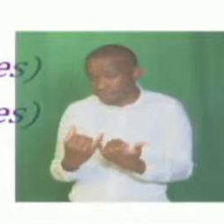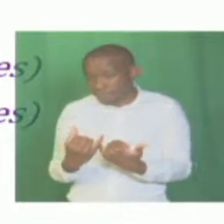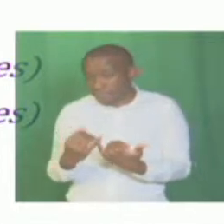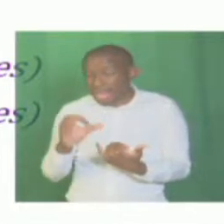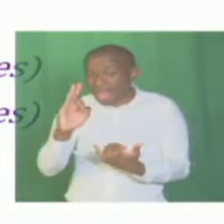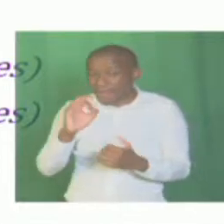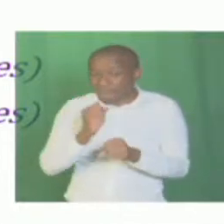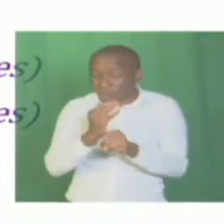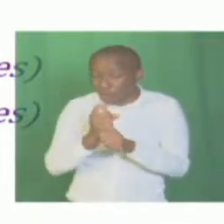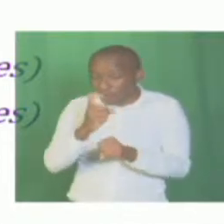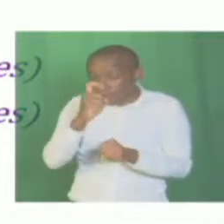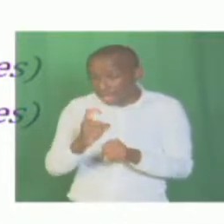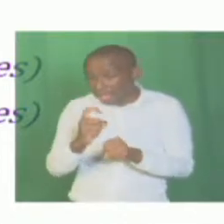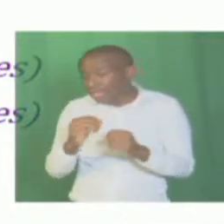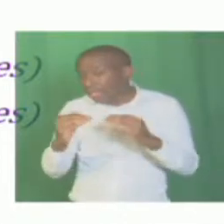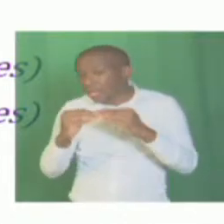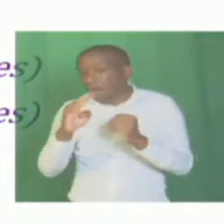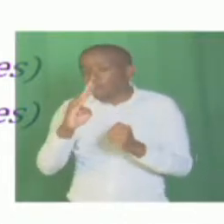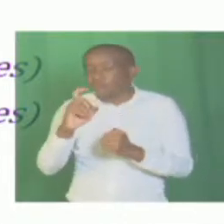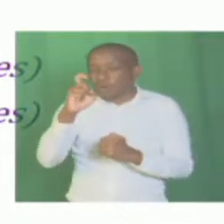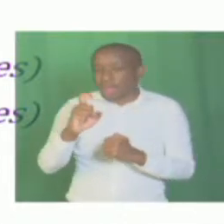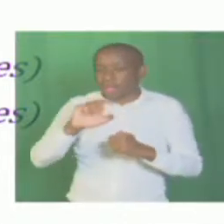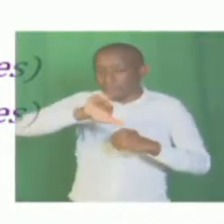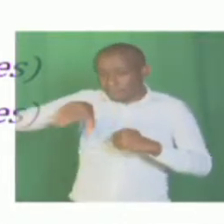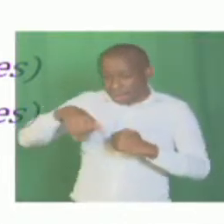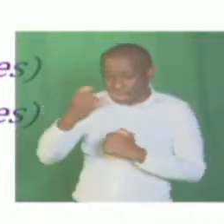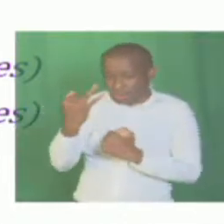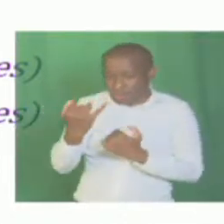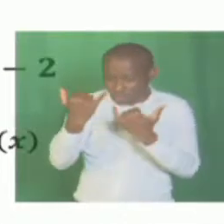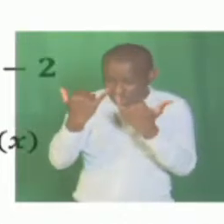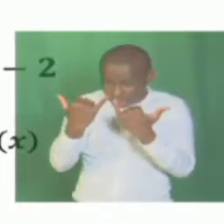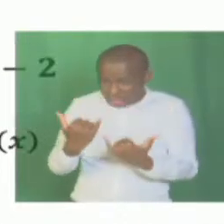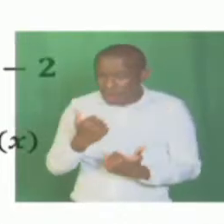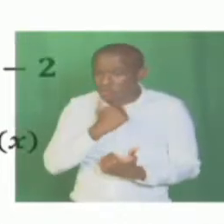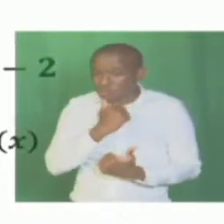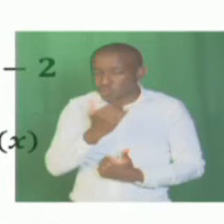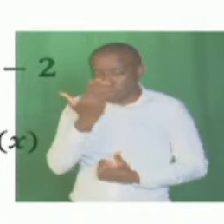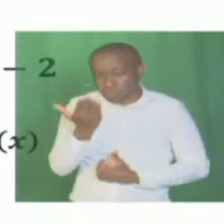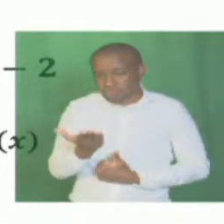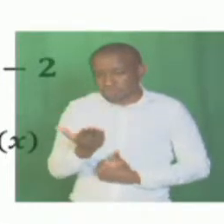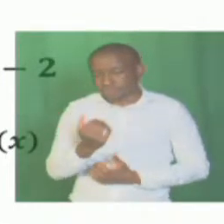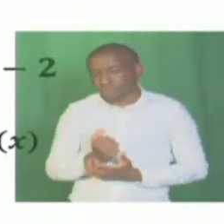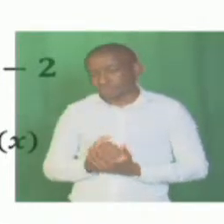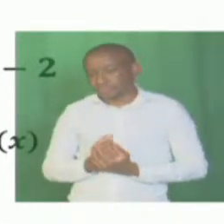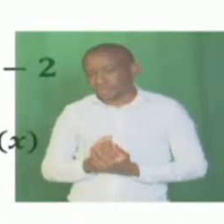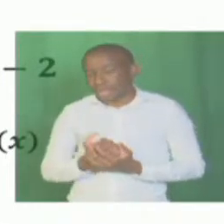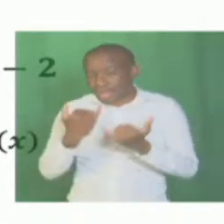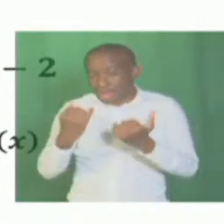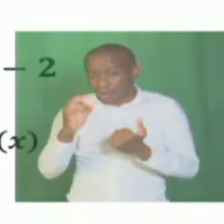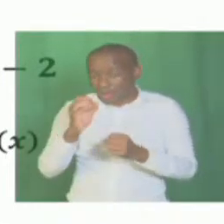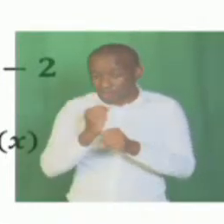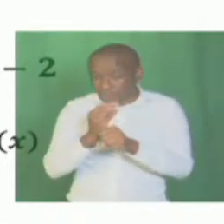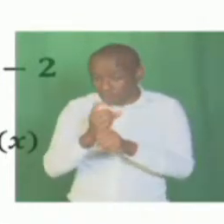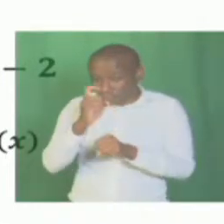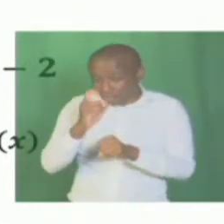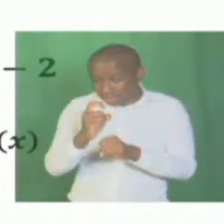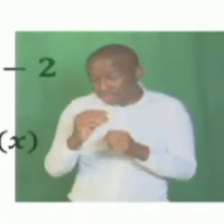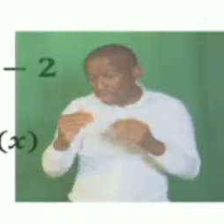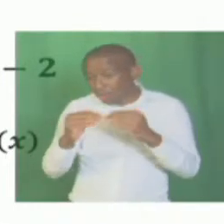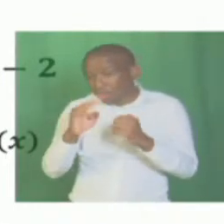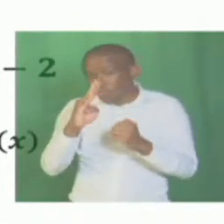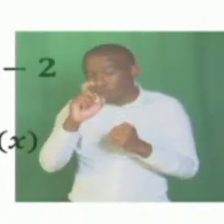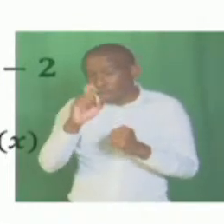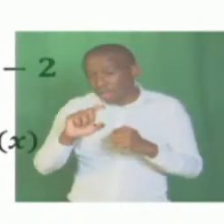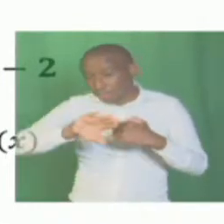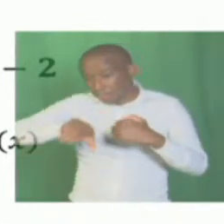here, f of x is equals to 4x minus 2. So we are still going to use these functions. So f of x is equals to 4x minus